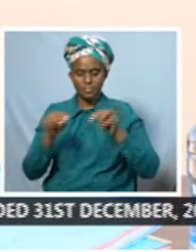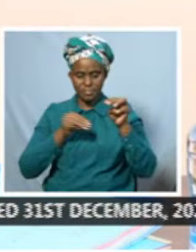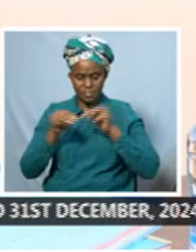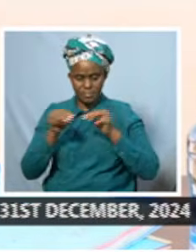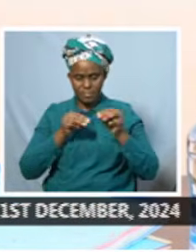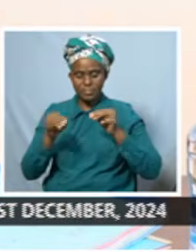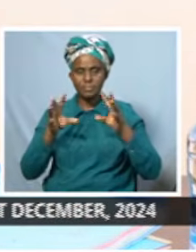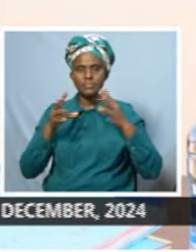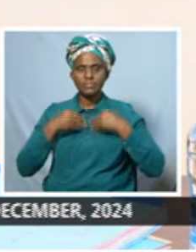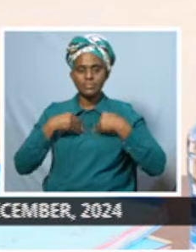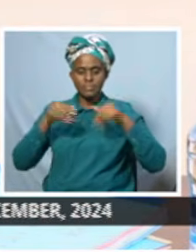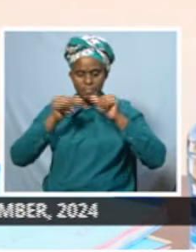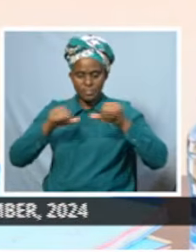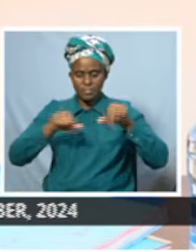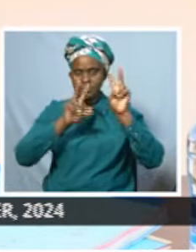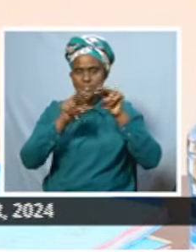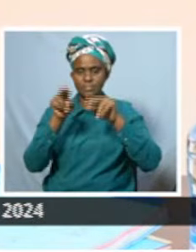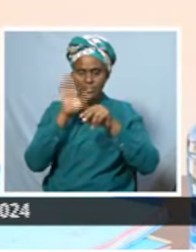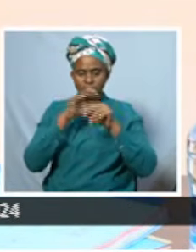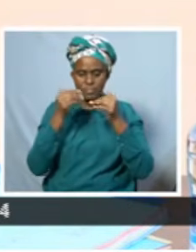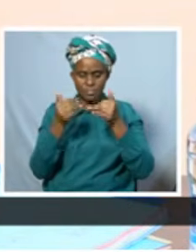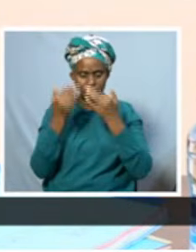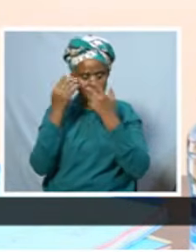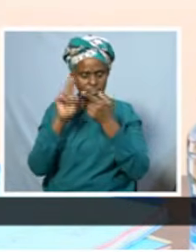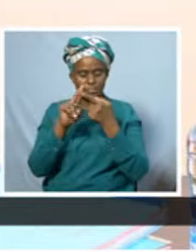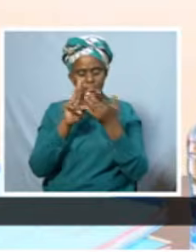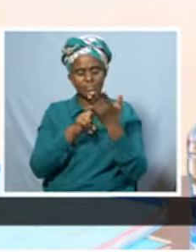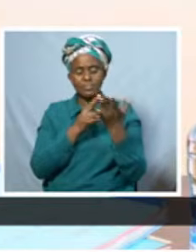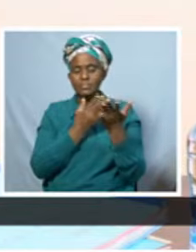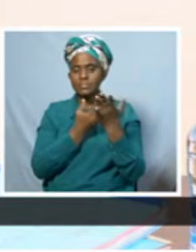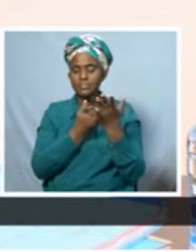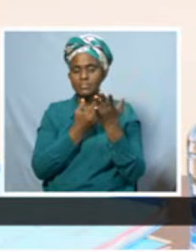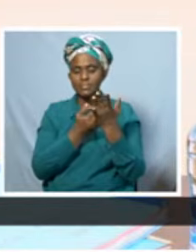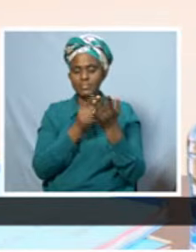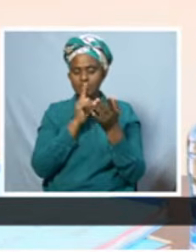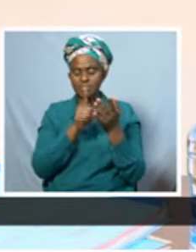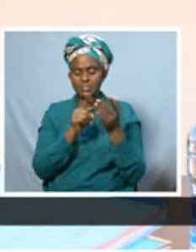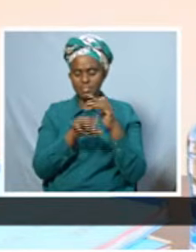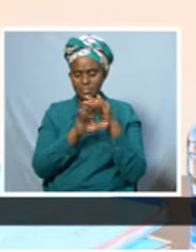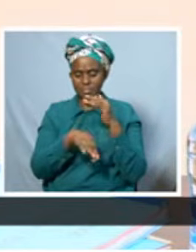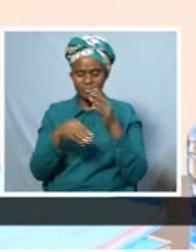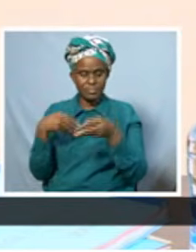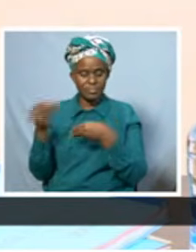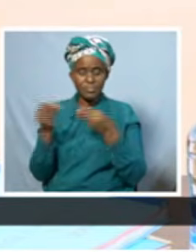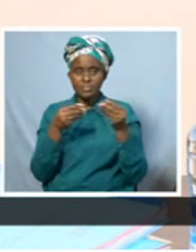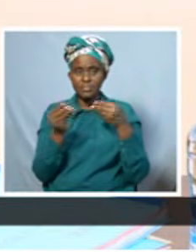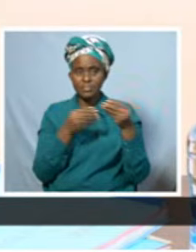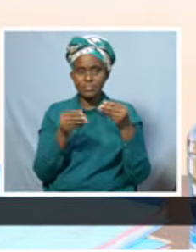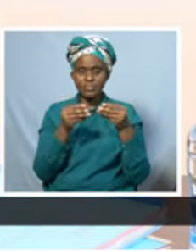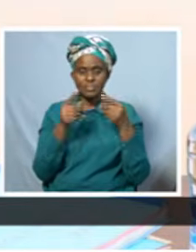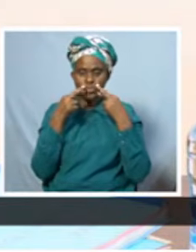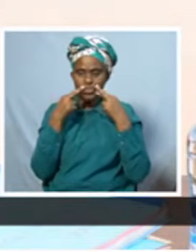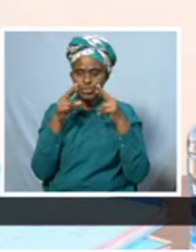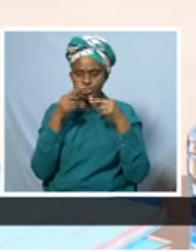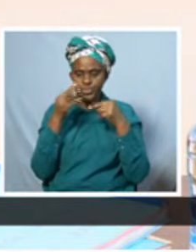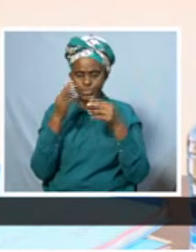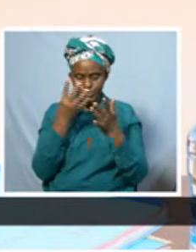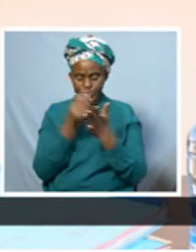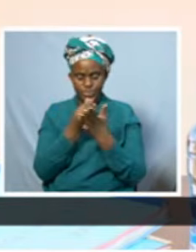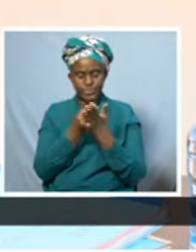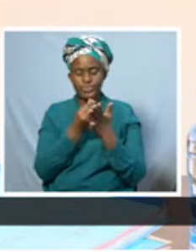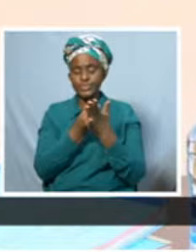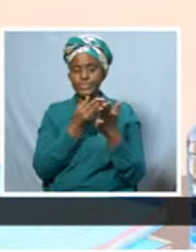Management acknowledges the audit observation and wishes to report that the under expenditure was as a result of